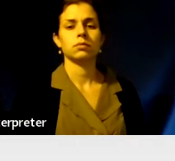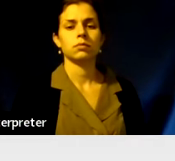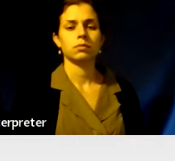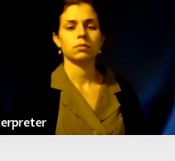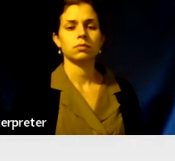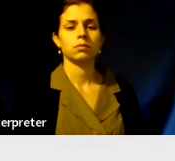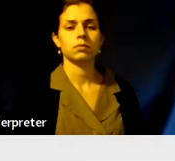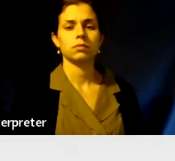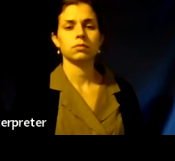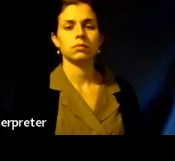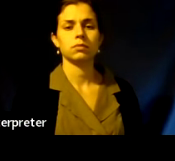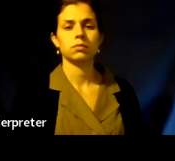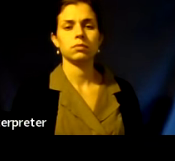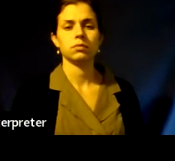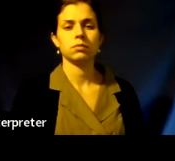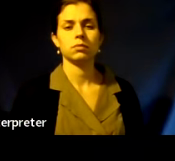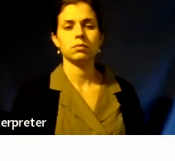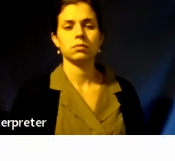Thank you, Sean.